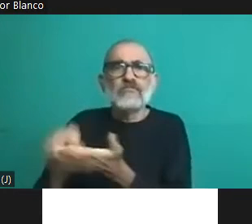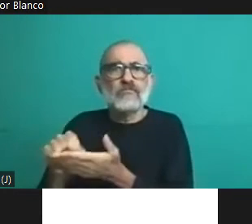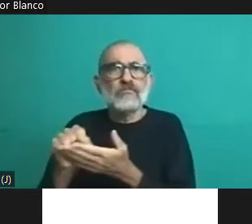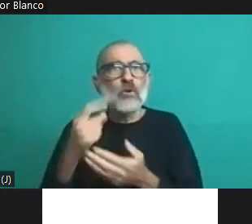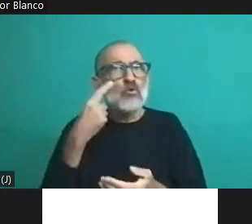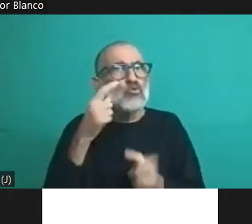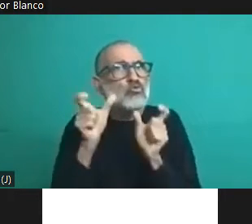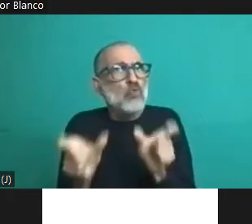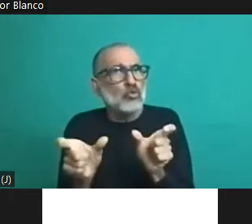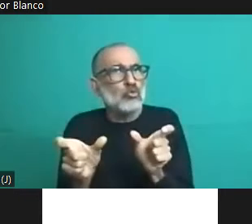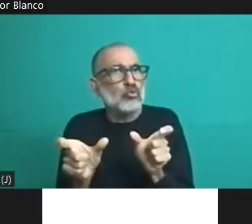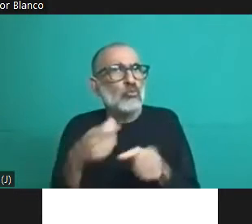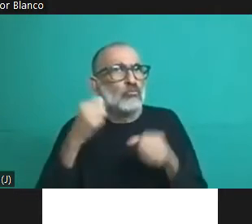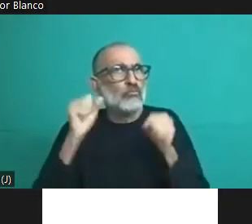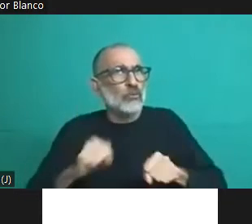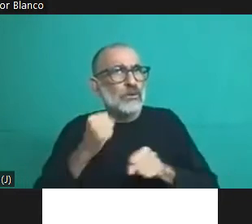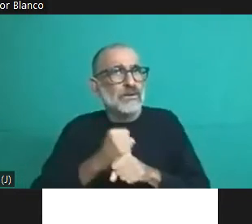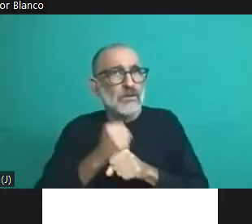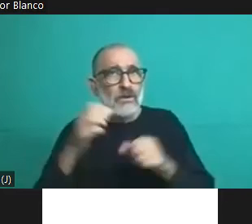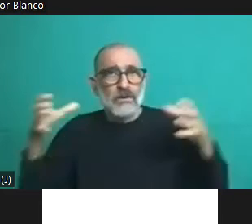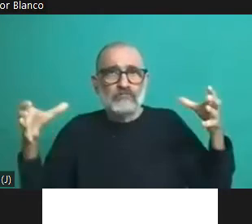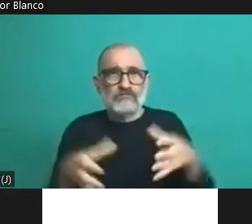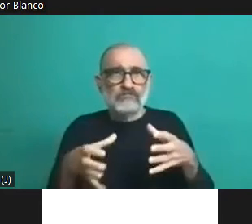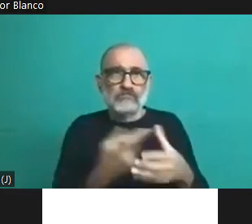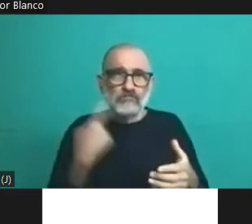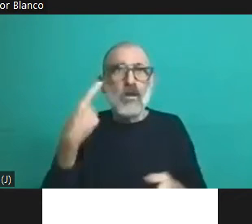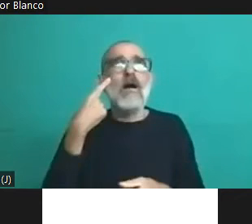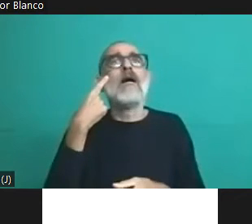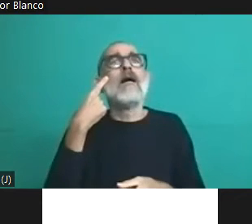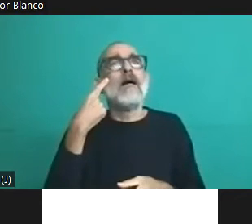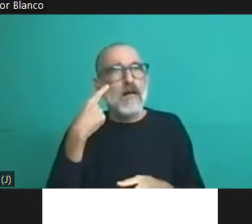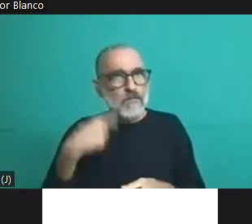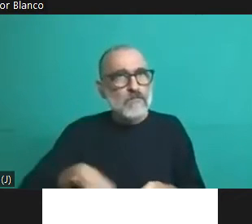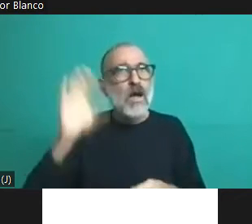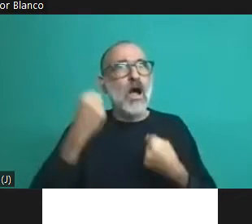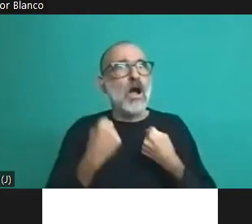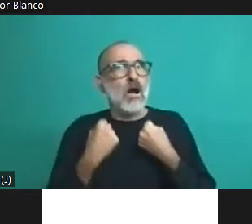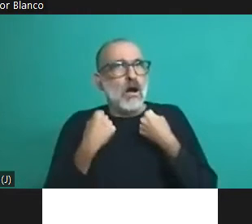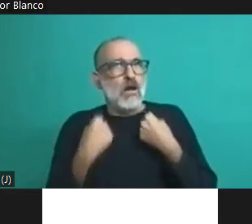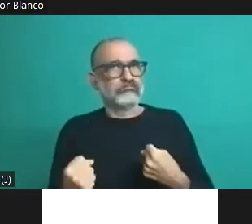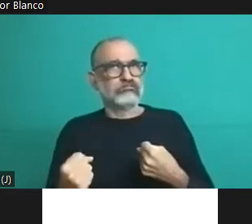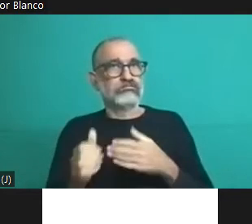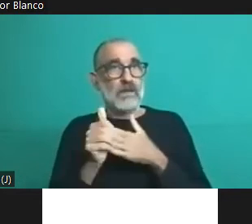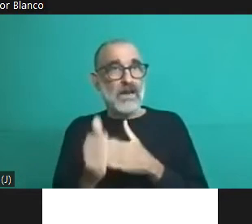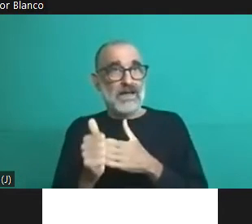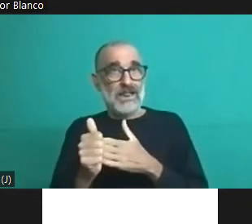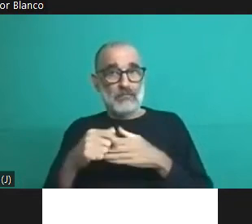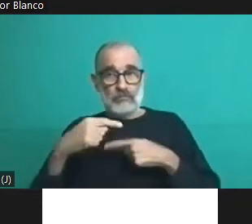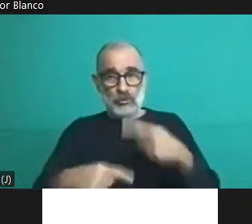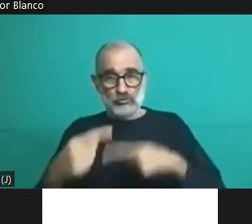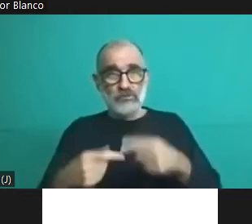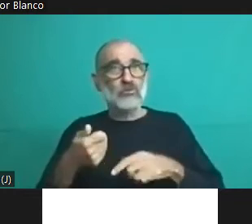are stronger when management, the process leaders, the administrative staff cooperate towards a